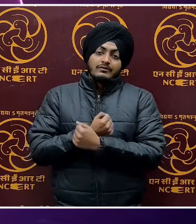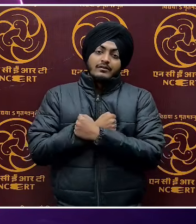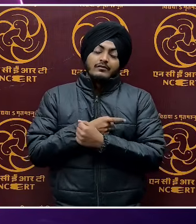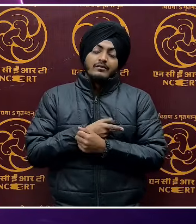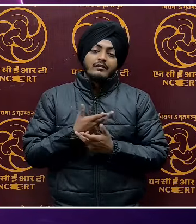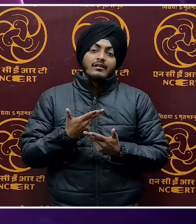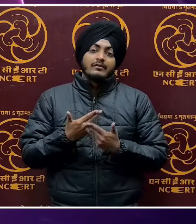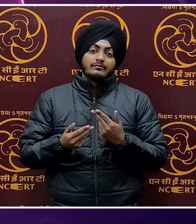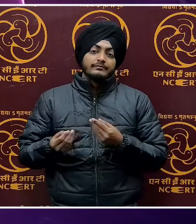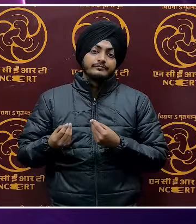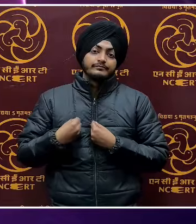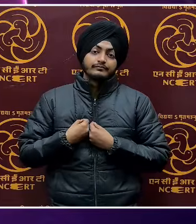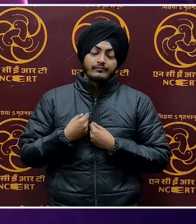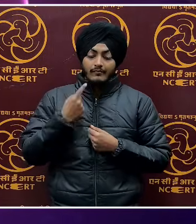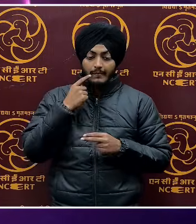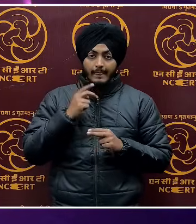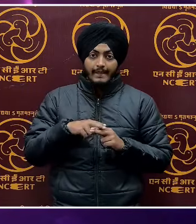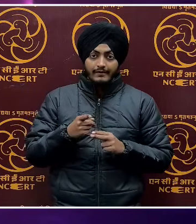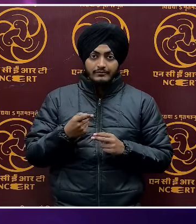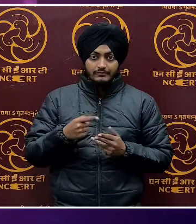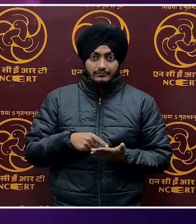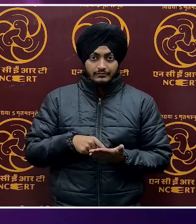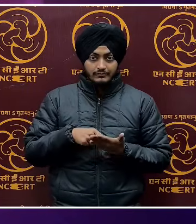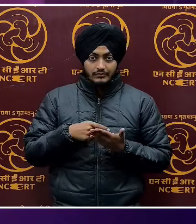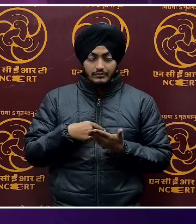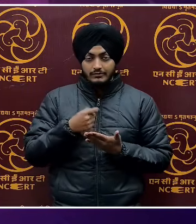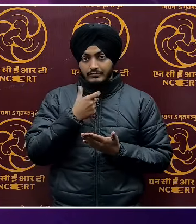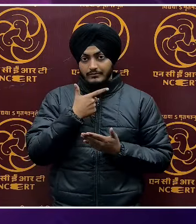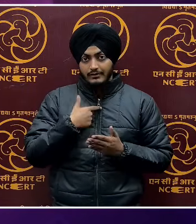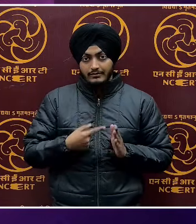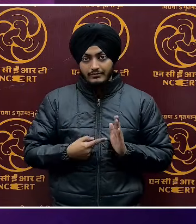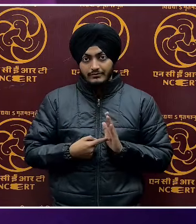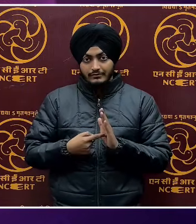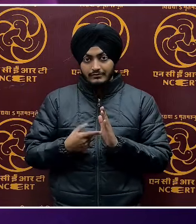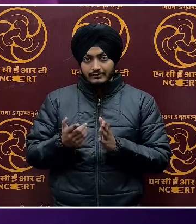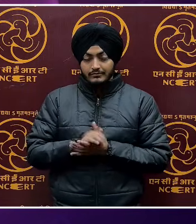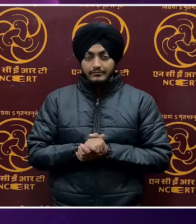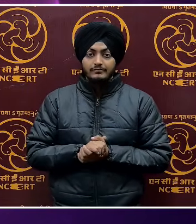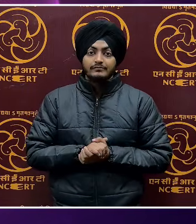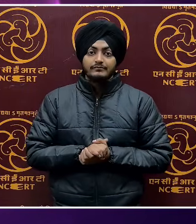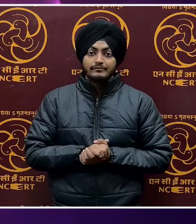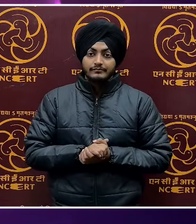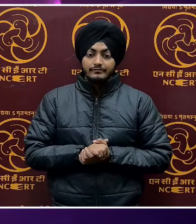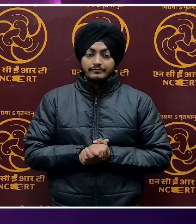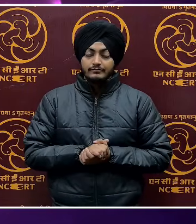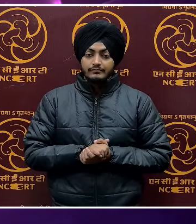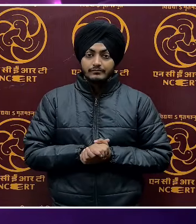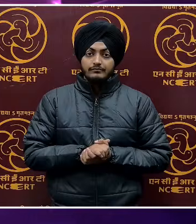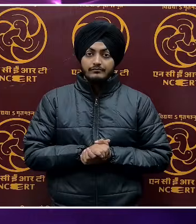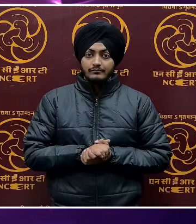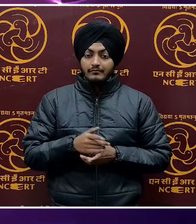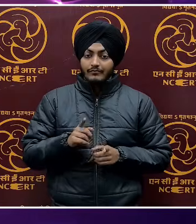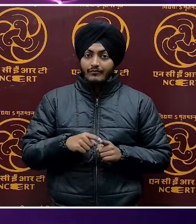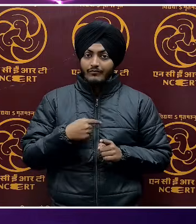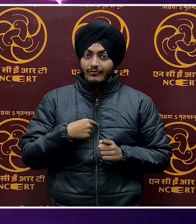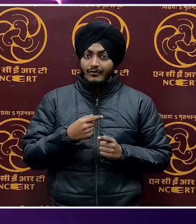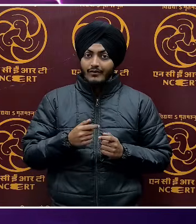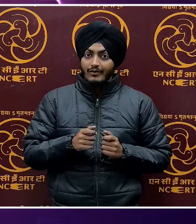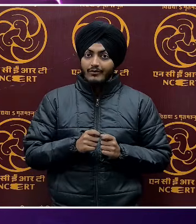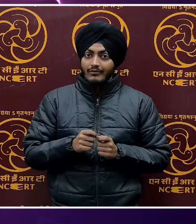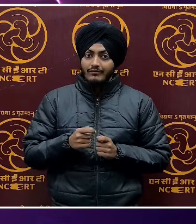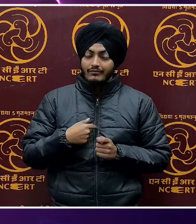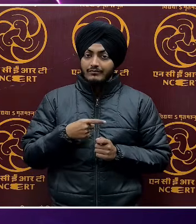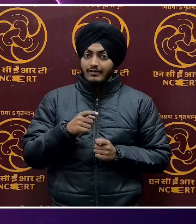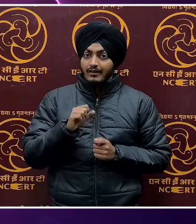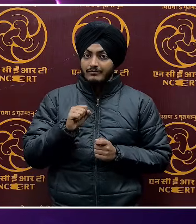it? If it's about kindness, then you have to show the smiley one. Even, our Tiny Tots can also text us emojis based on your